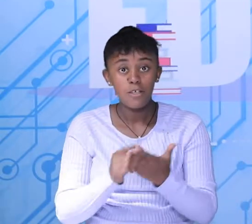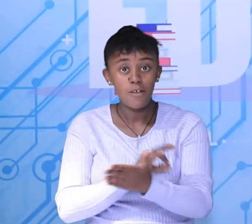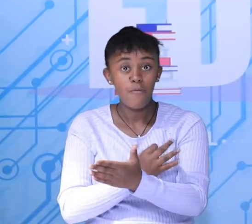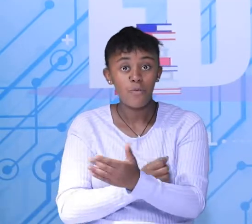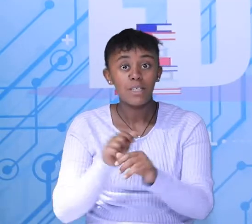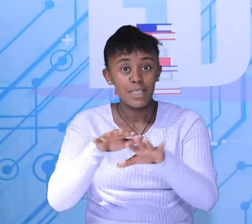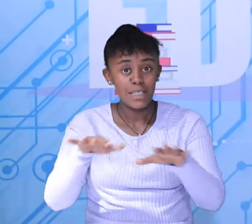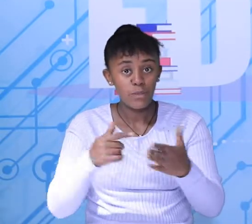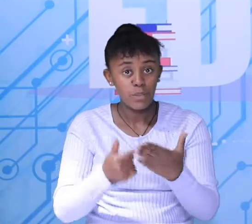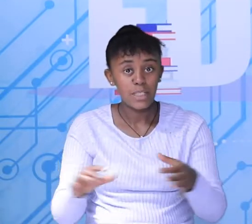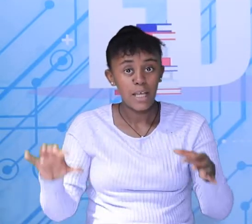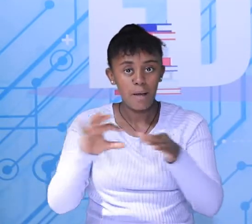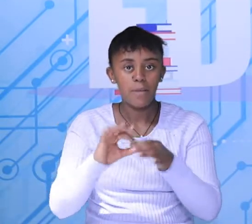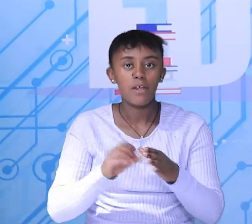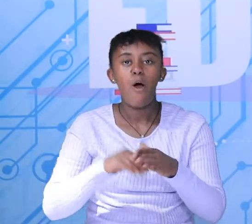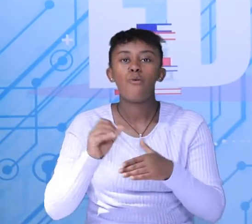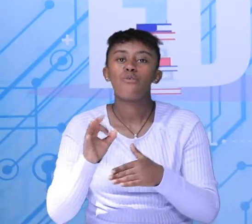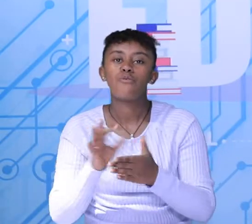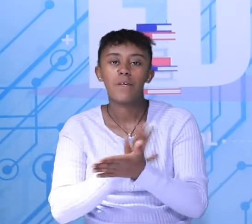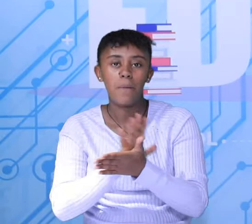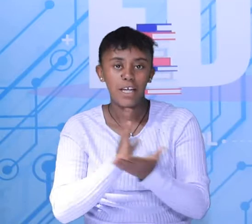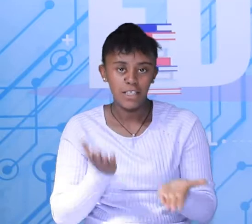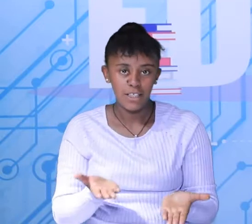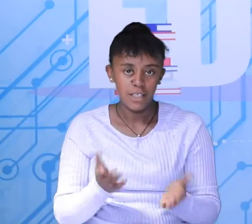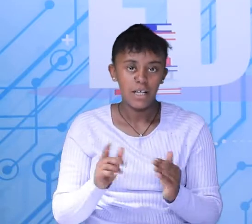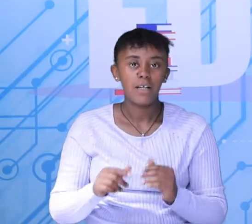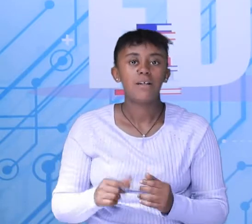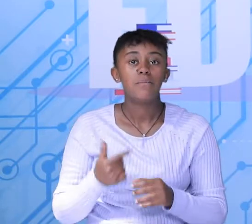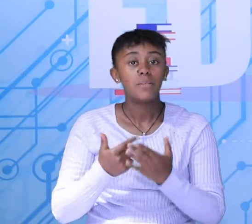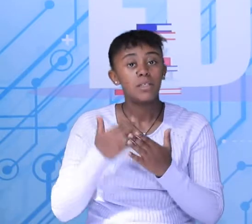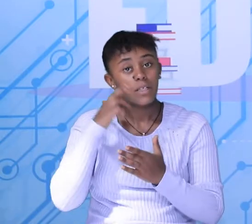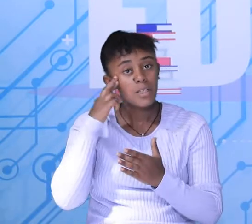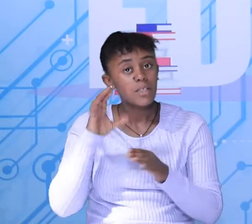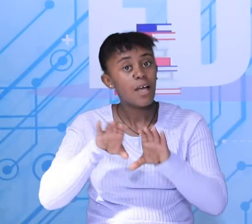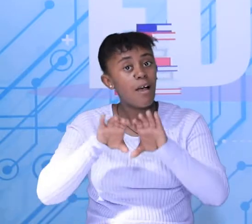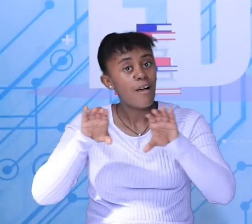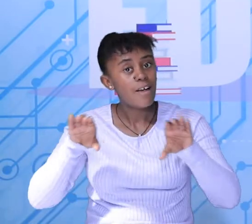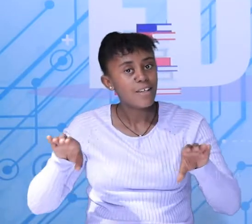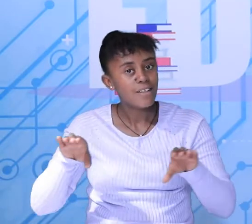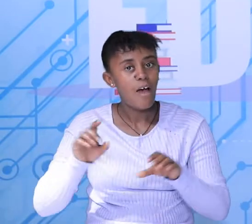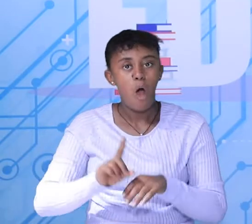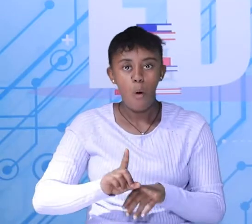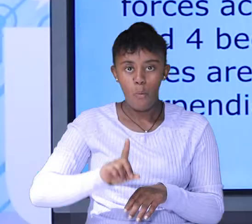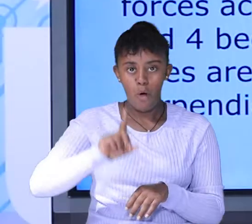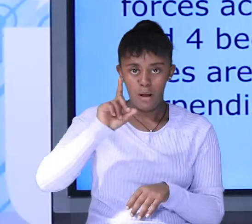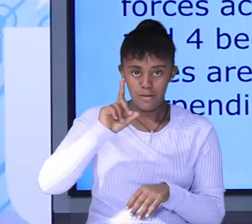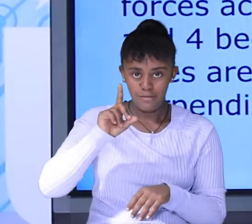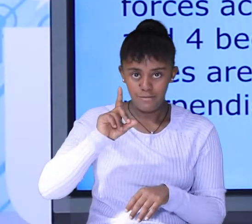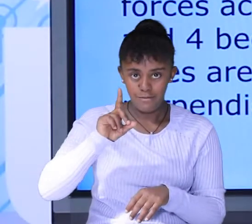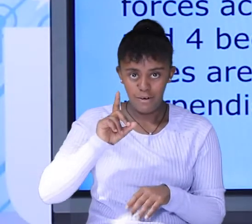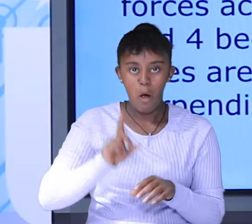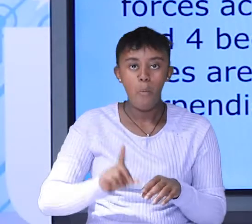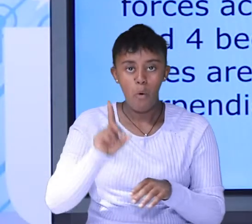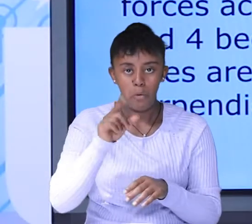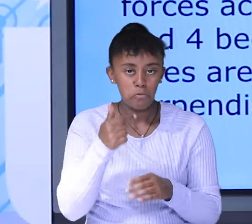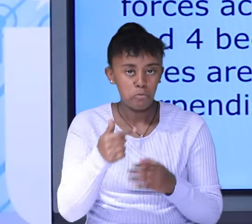case, the magnetic force exerted on each case. So what are the given parameters or